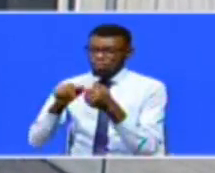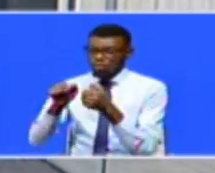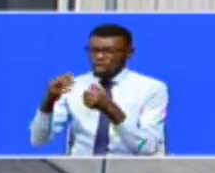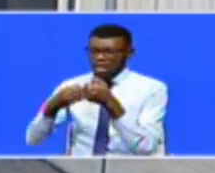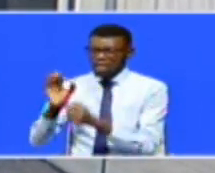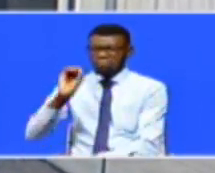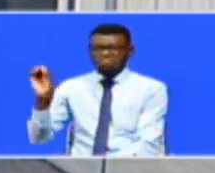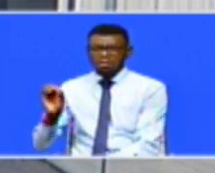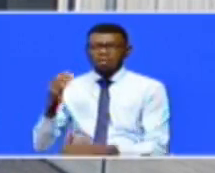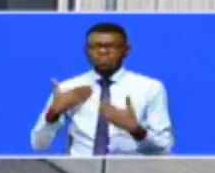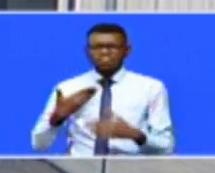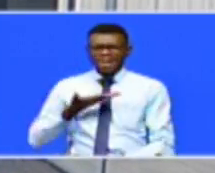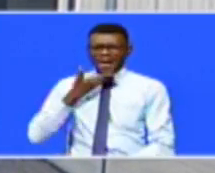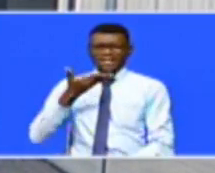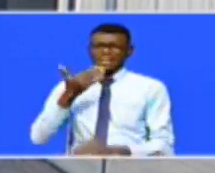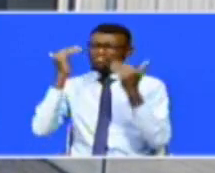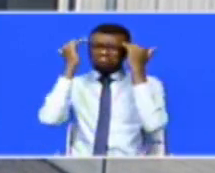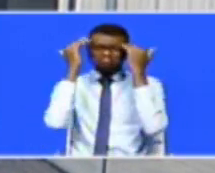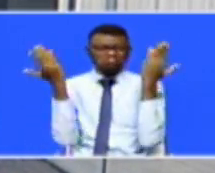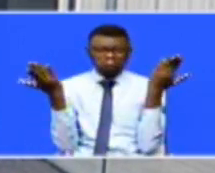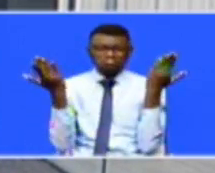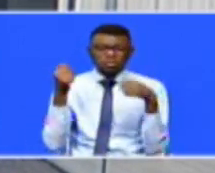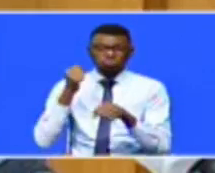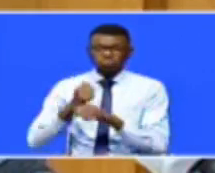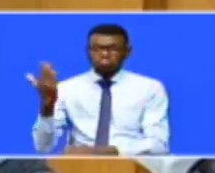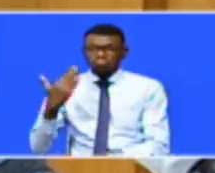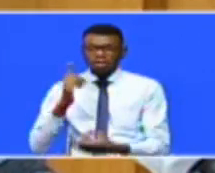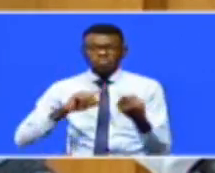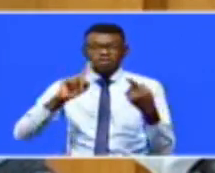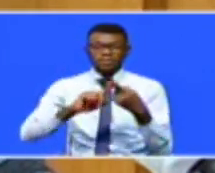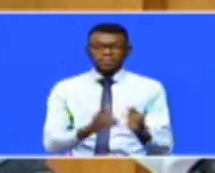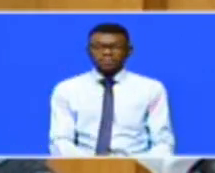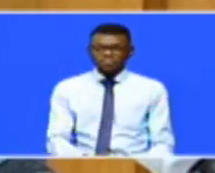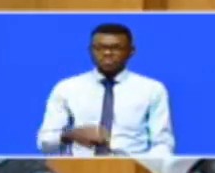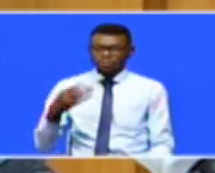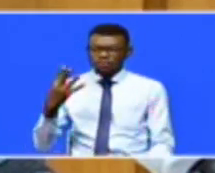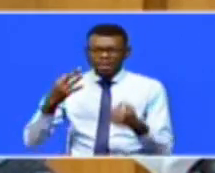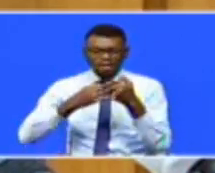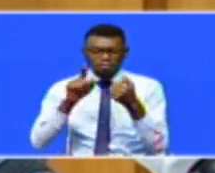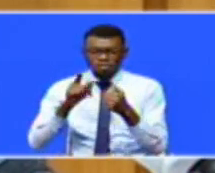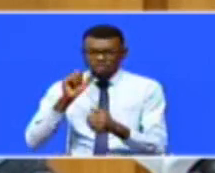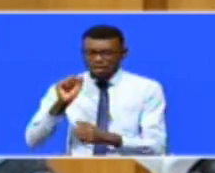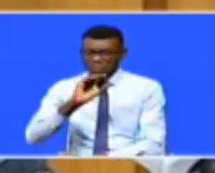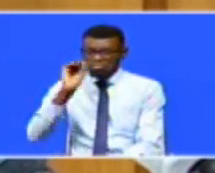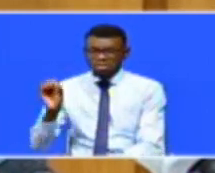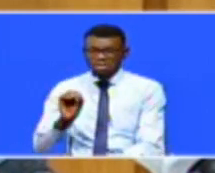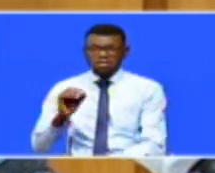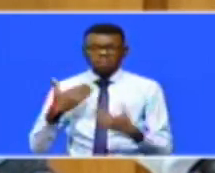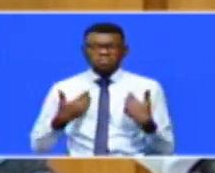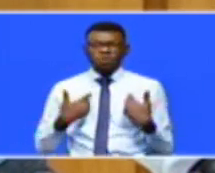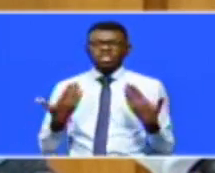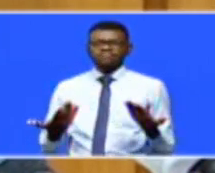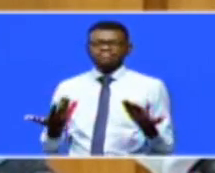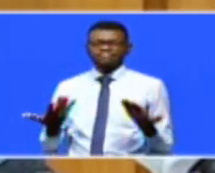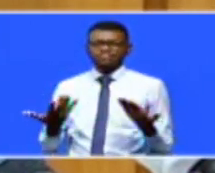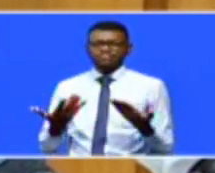77.8% of respondents are not sure when they will return to work. About 48.5% of the working population were